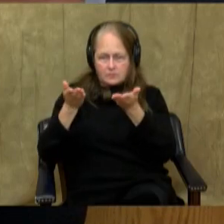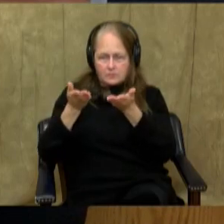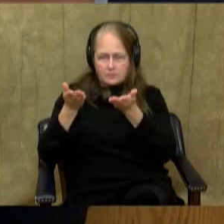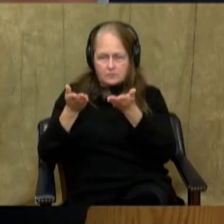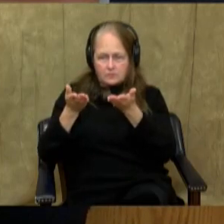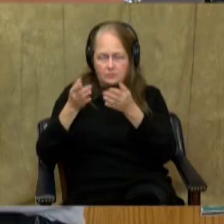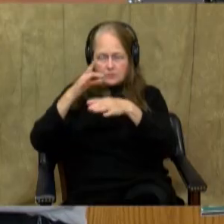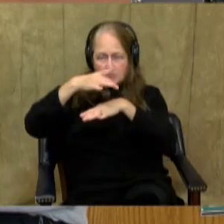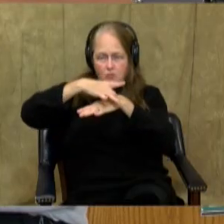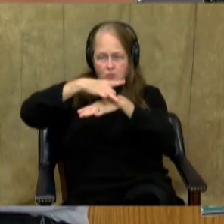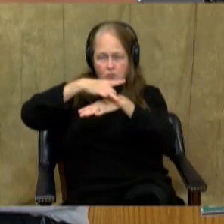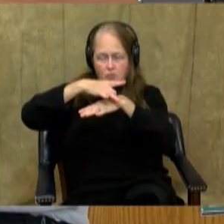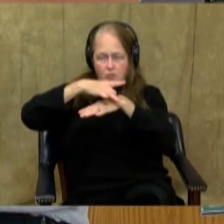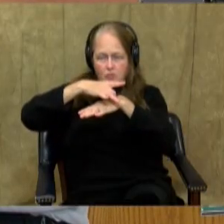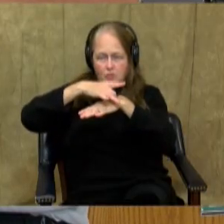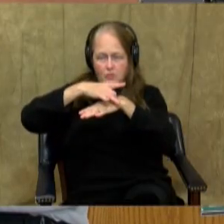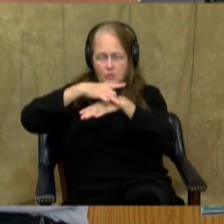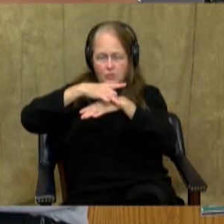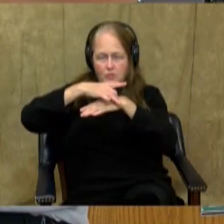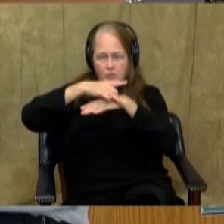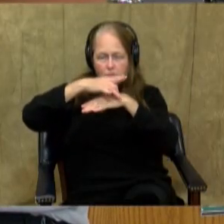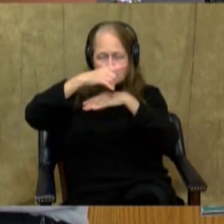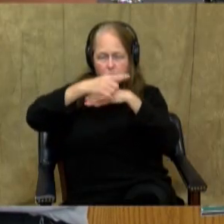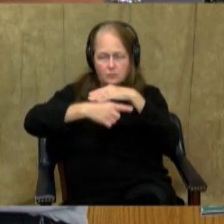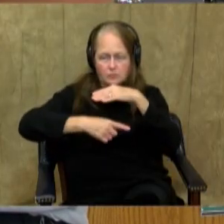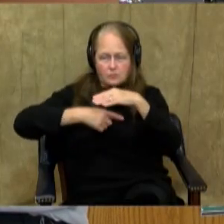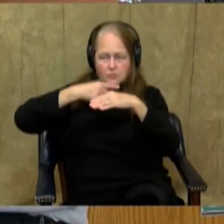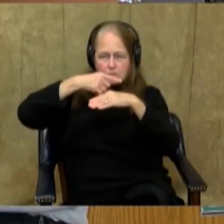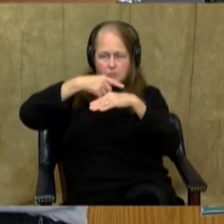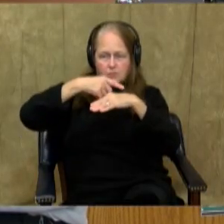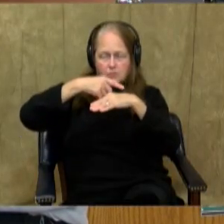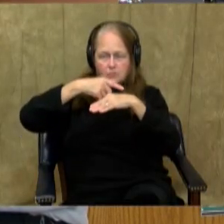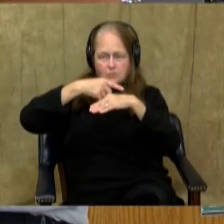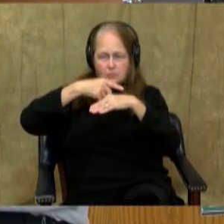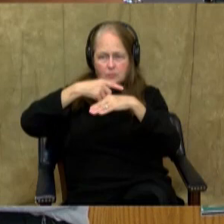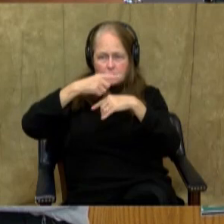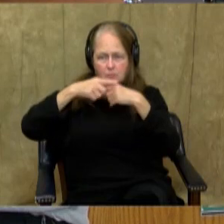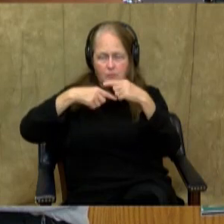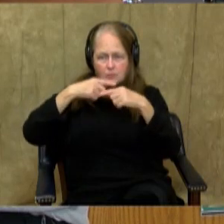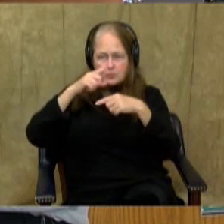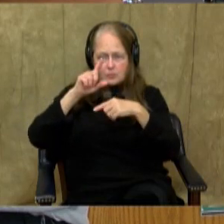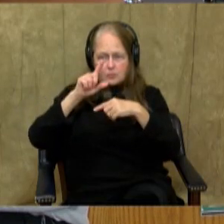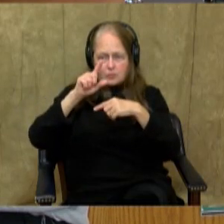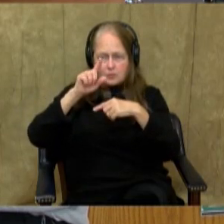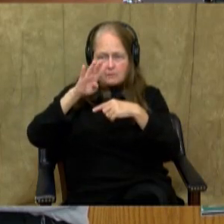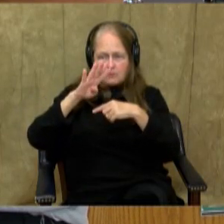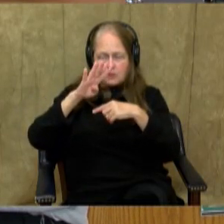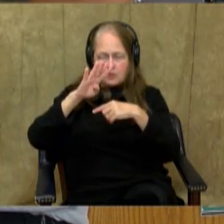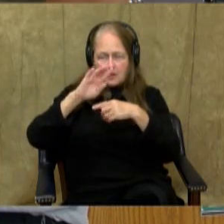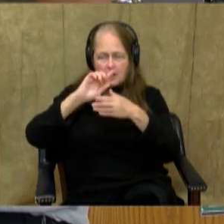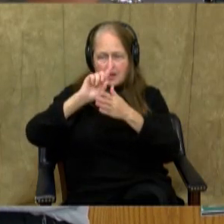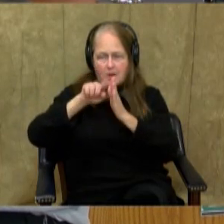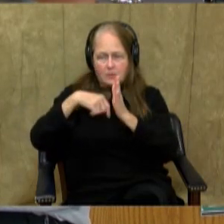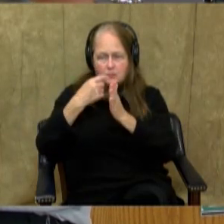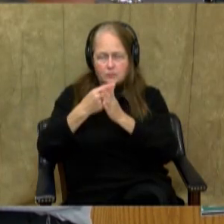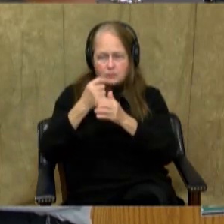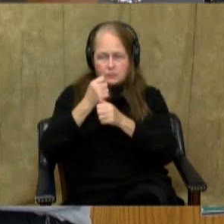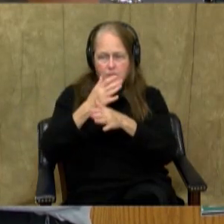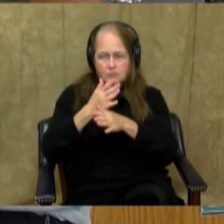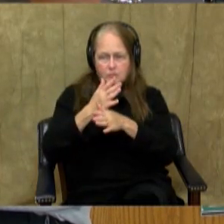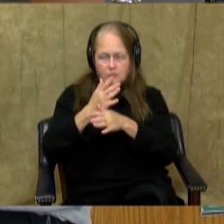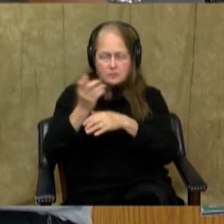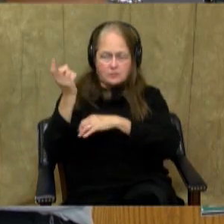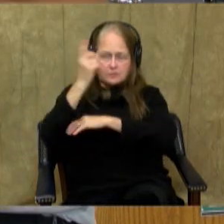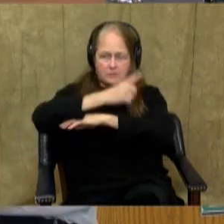The Earth is rotating. It rotates about every 24 hours, causing day